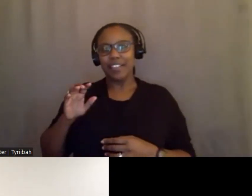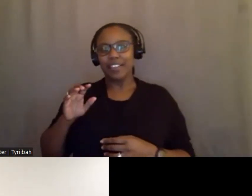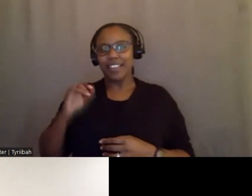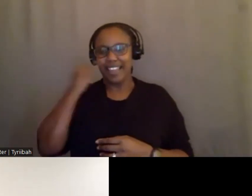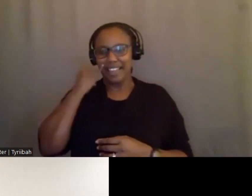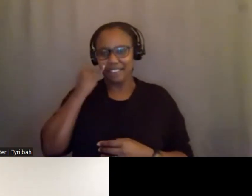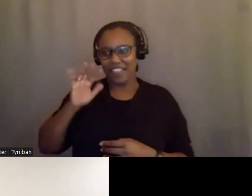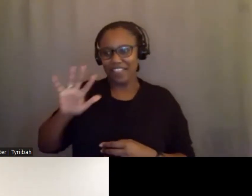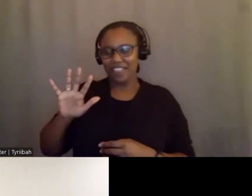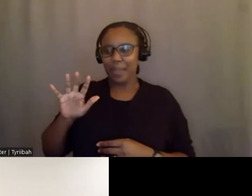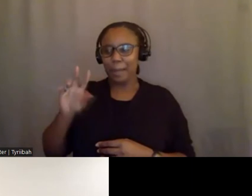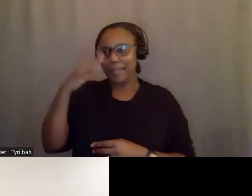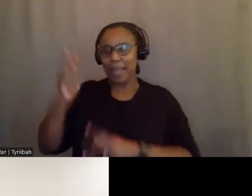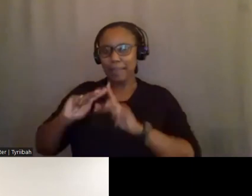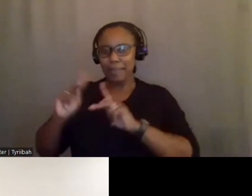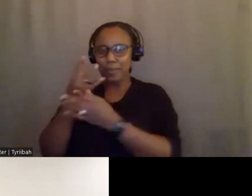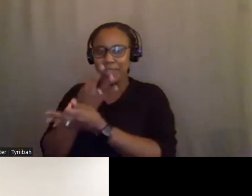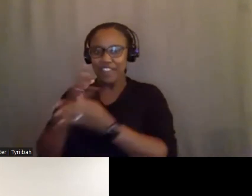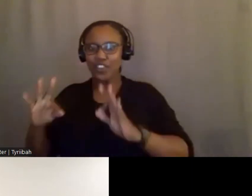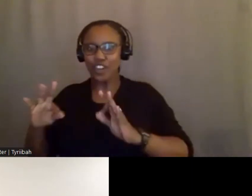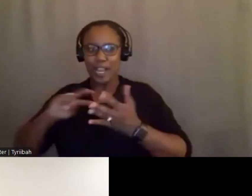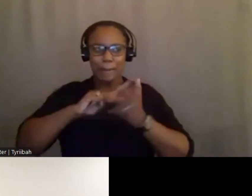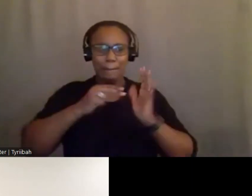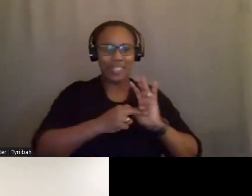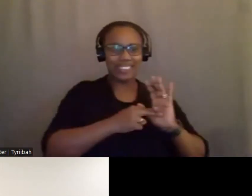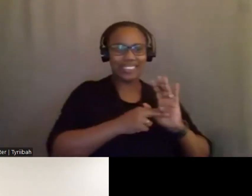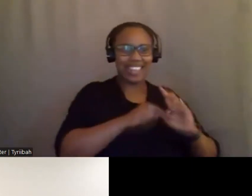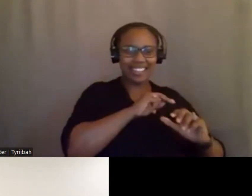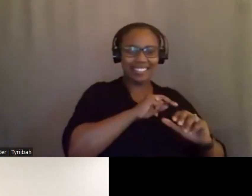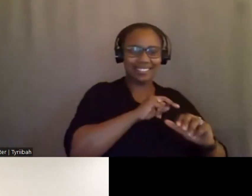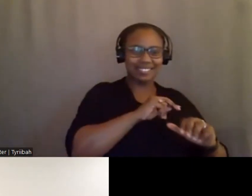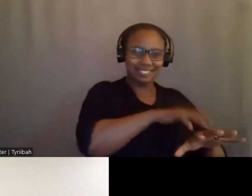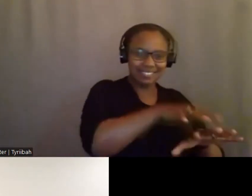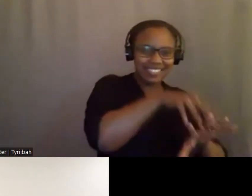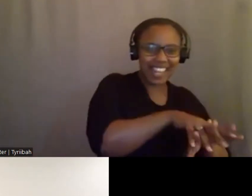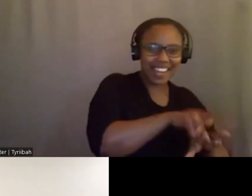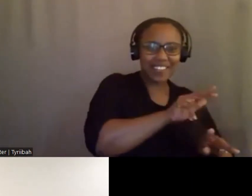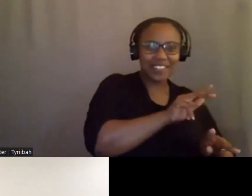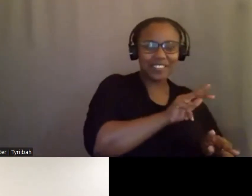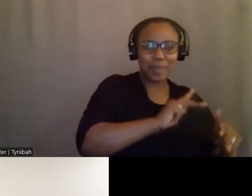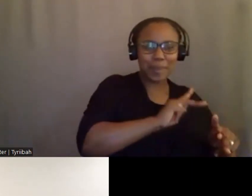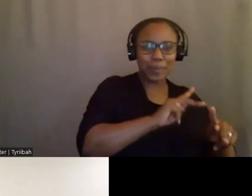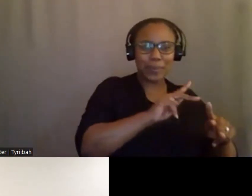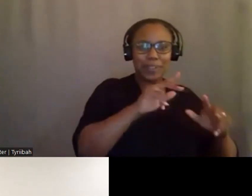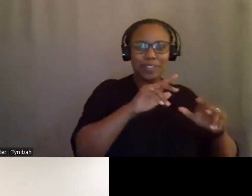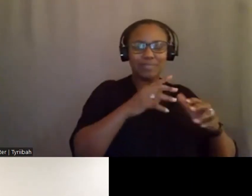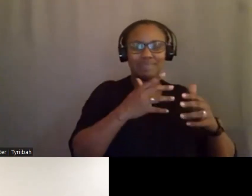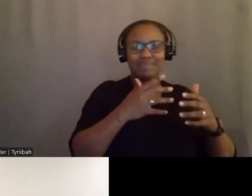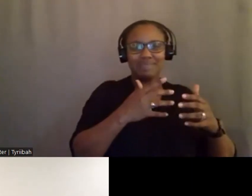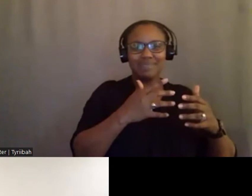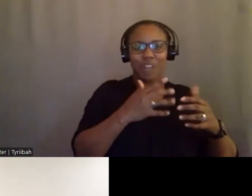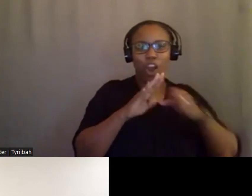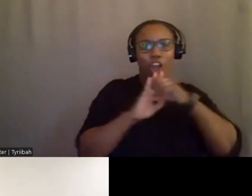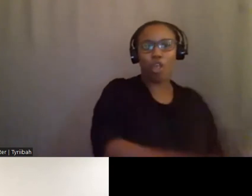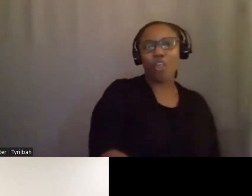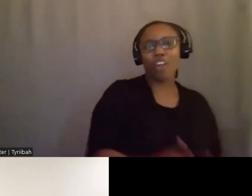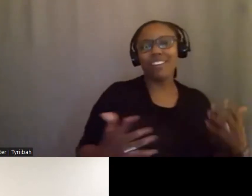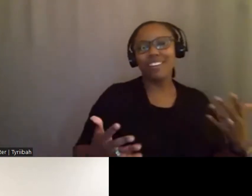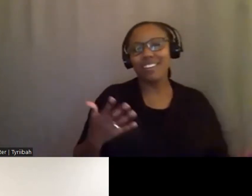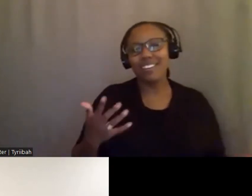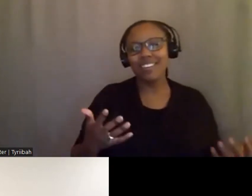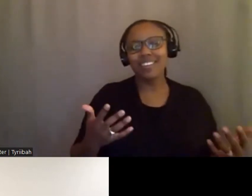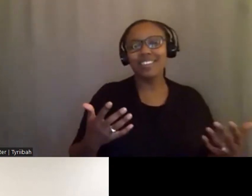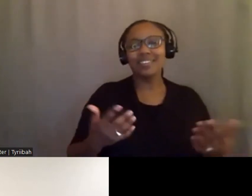dispossessed, it's more of almost a neutral than kind of just a win and just kind of a celebratory story, I think.